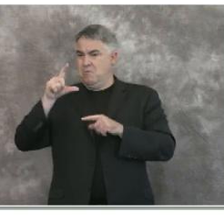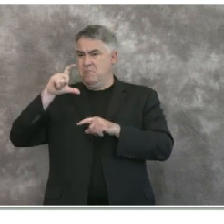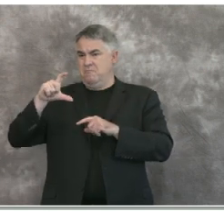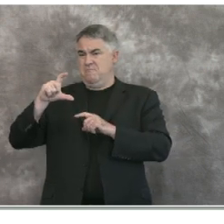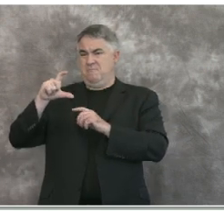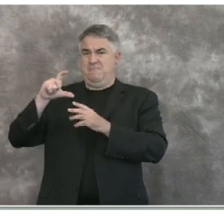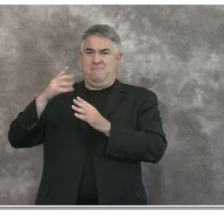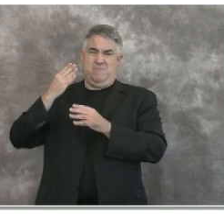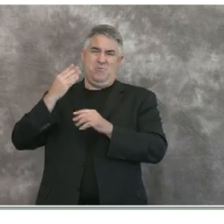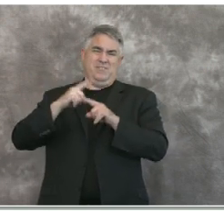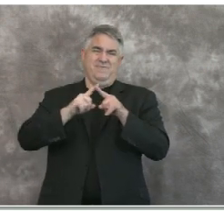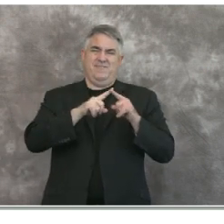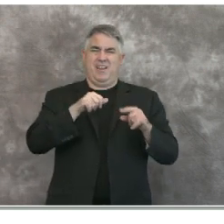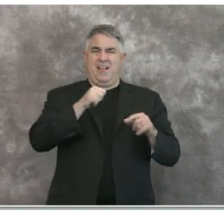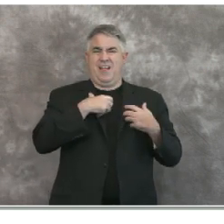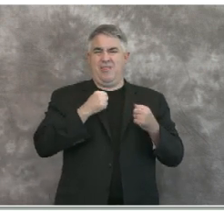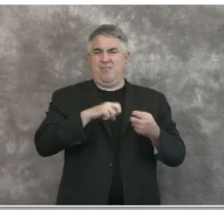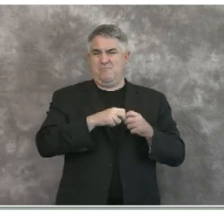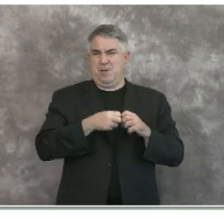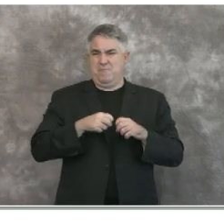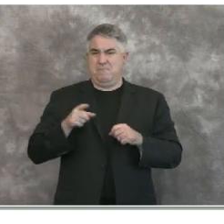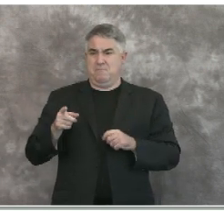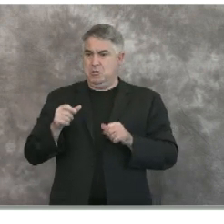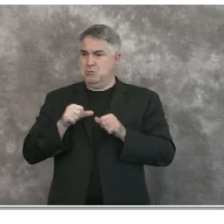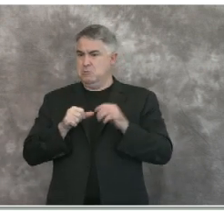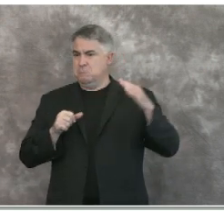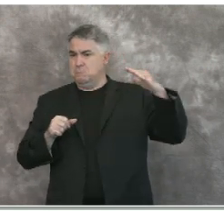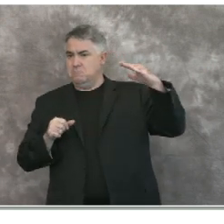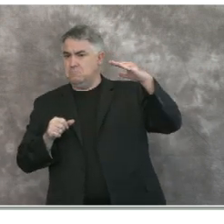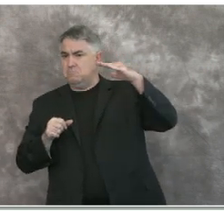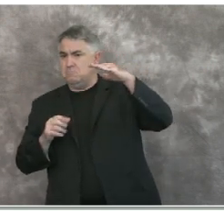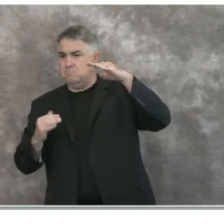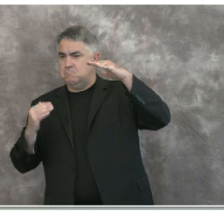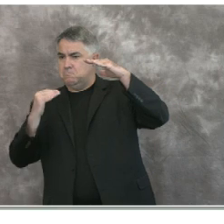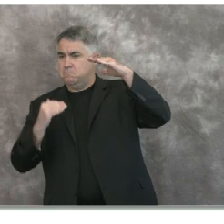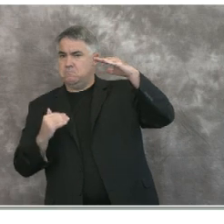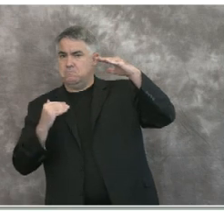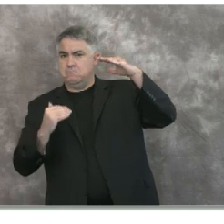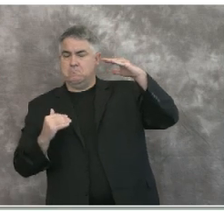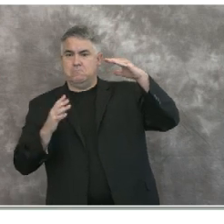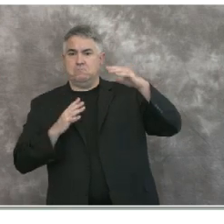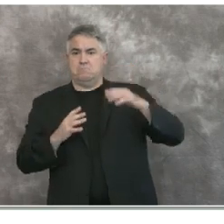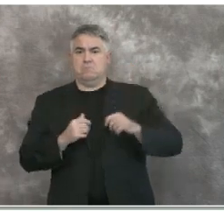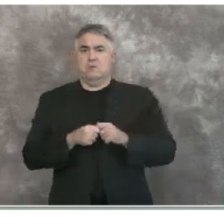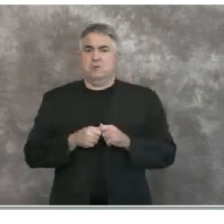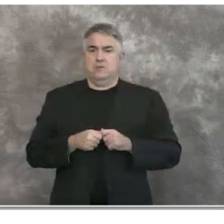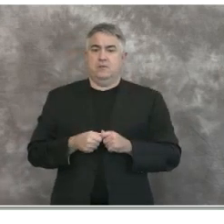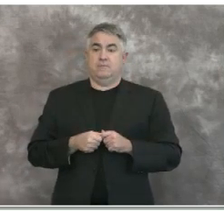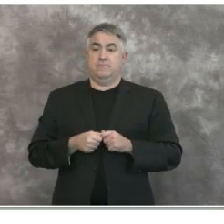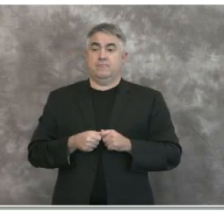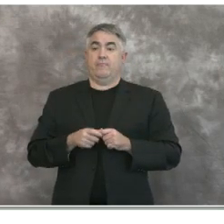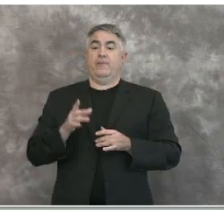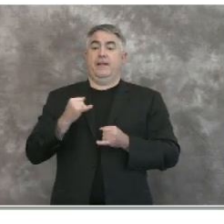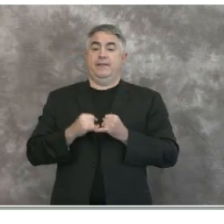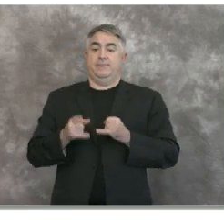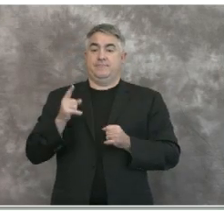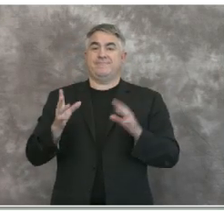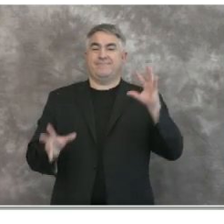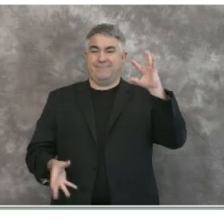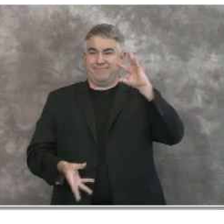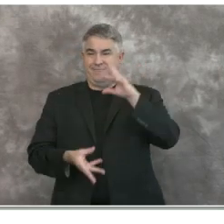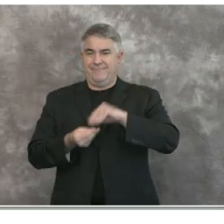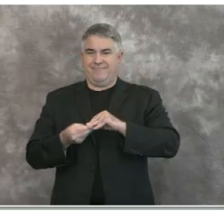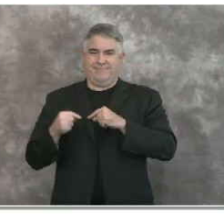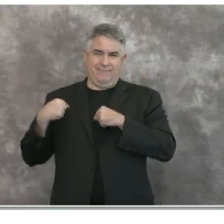to feel comfortable in continuing to move forward with the responsible and phased reopening. Final chart is our cumulative stats here. You can see the